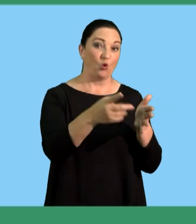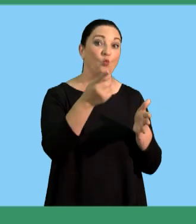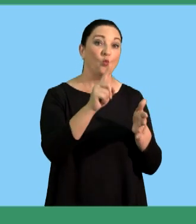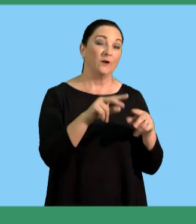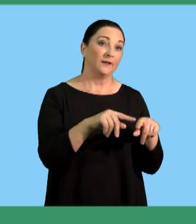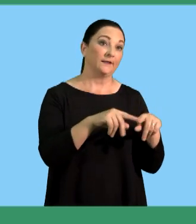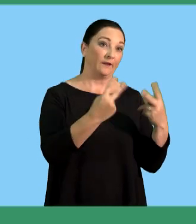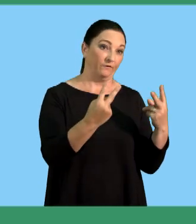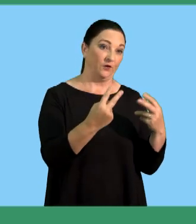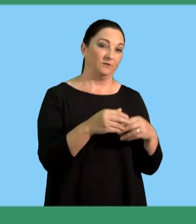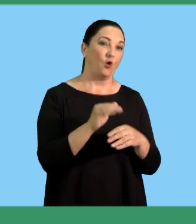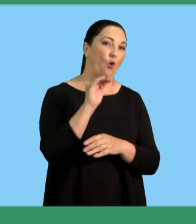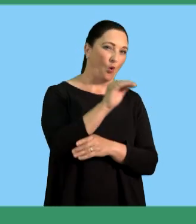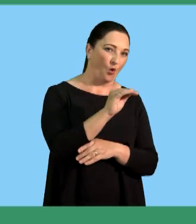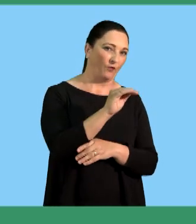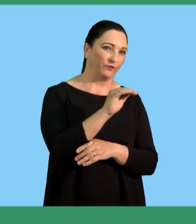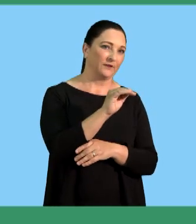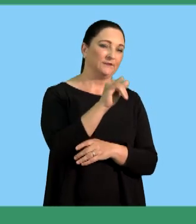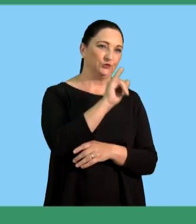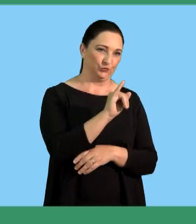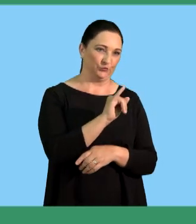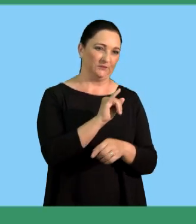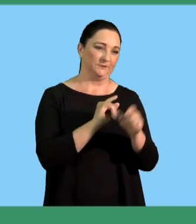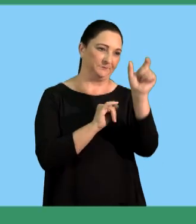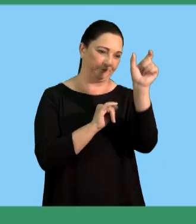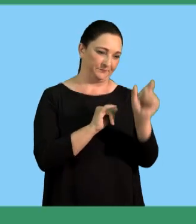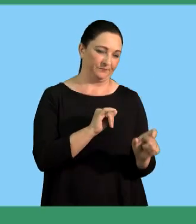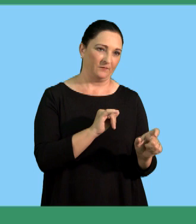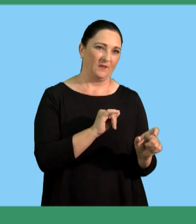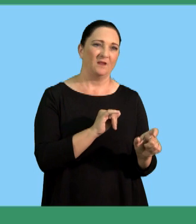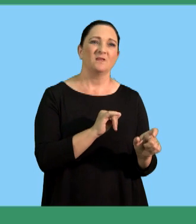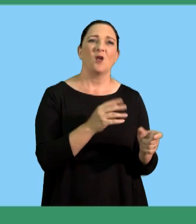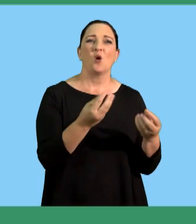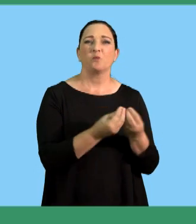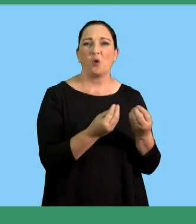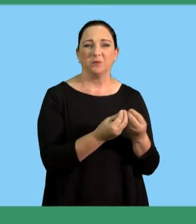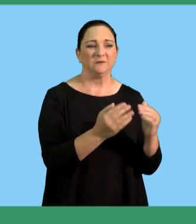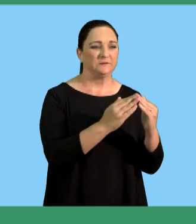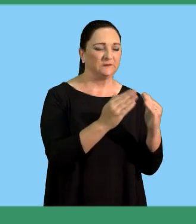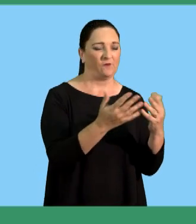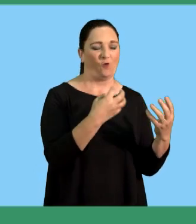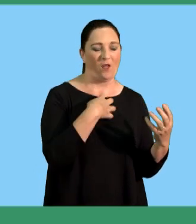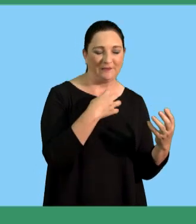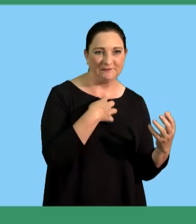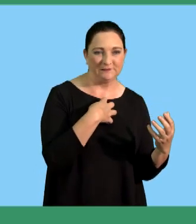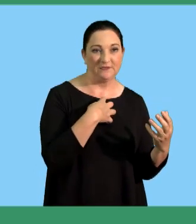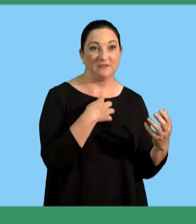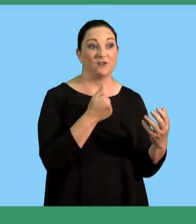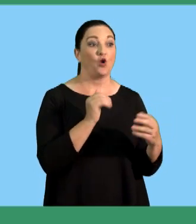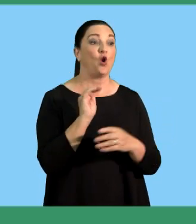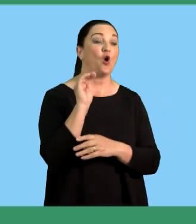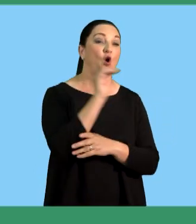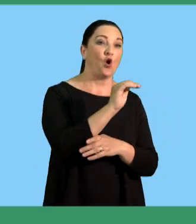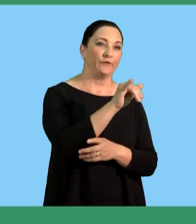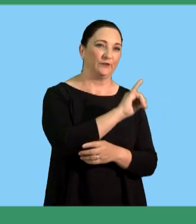and what is the differences between over and under insurance? Over insurance, property or assets, when we are